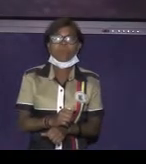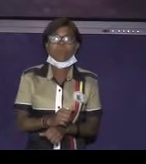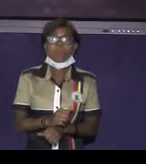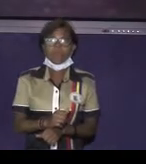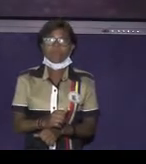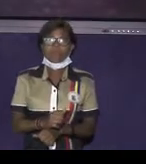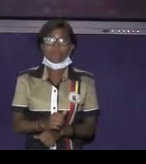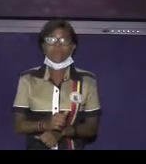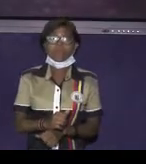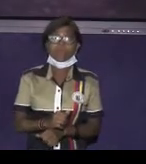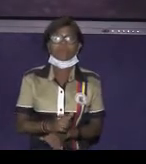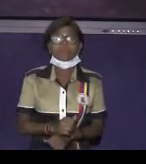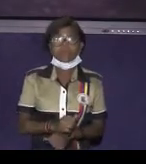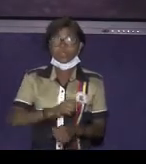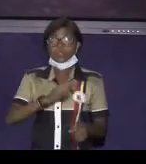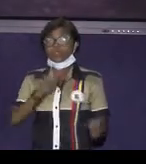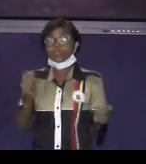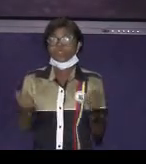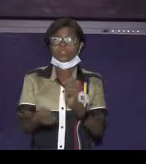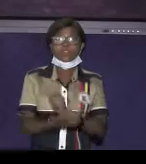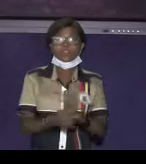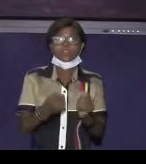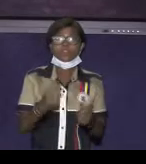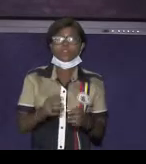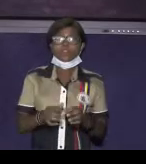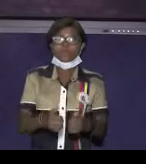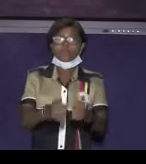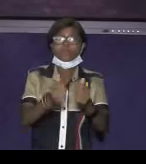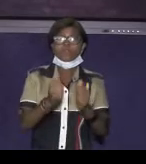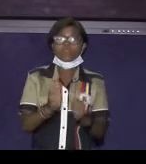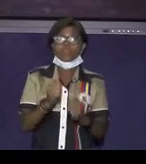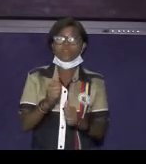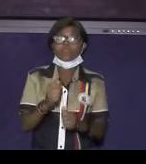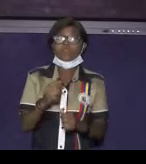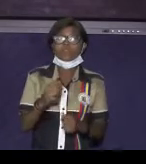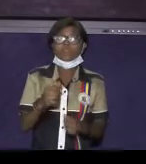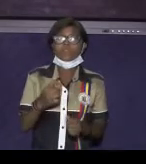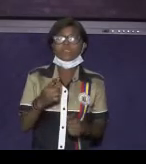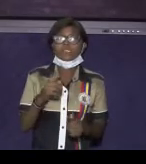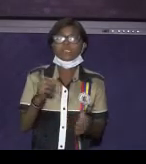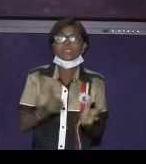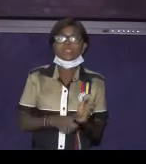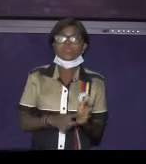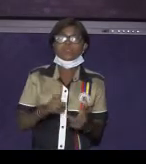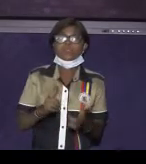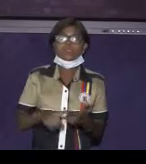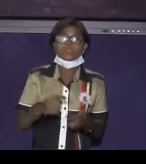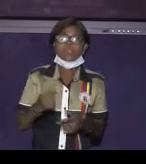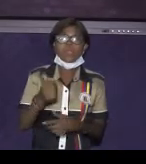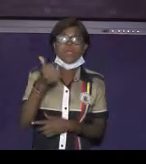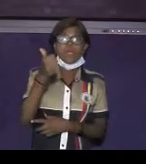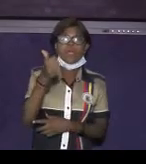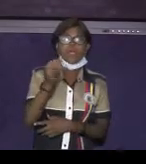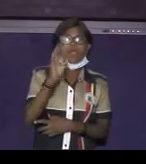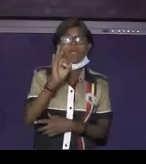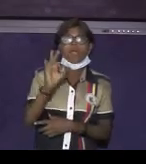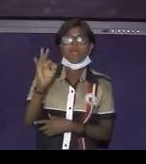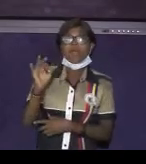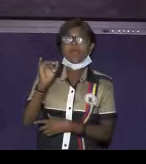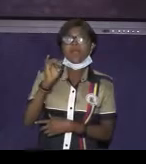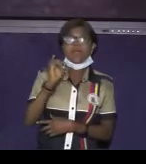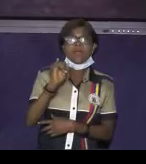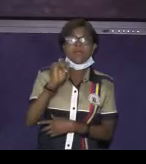turn the following to the affirmative. For your classwork, you turn to negative, and now you are turning